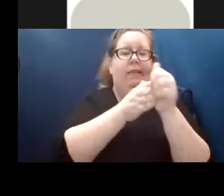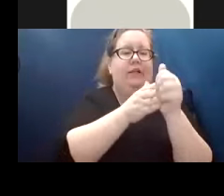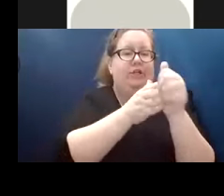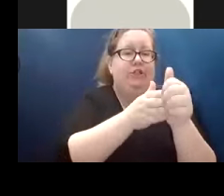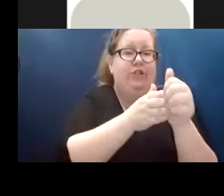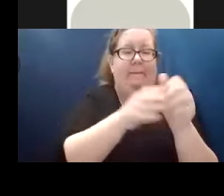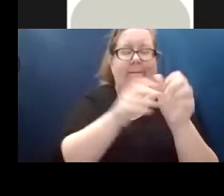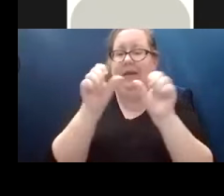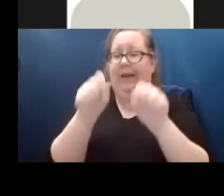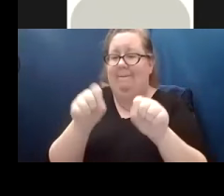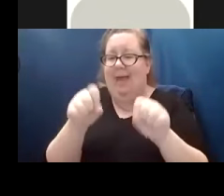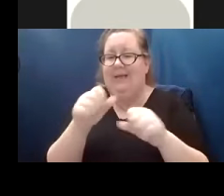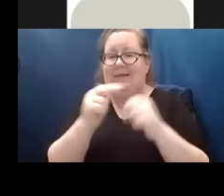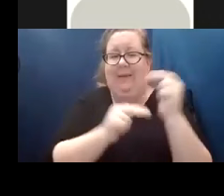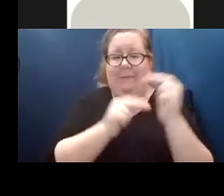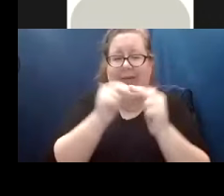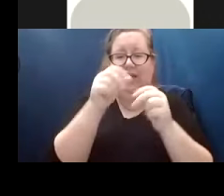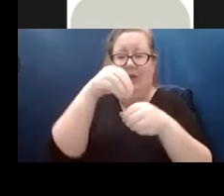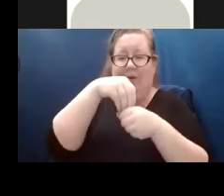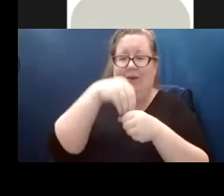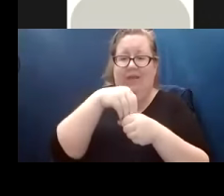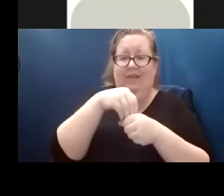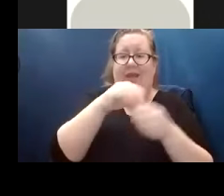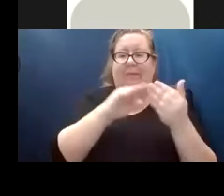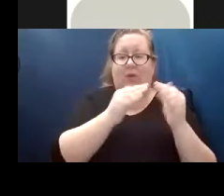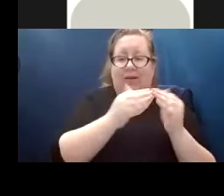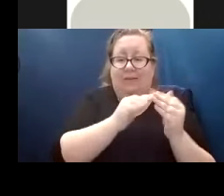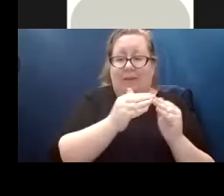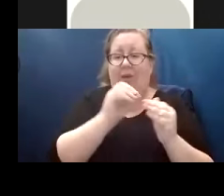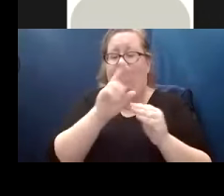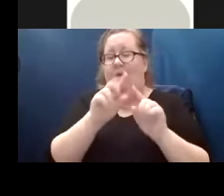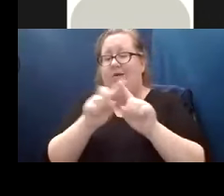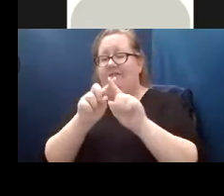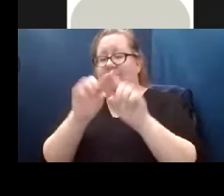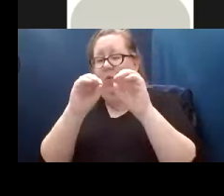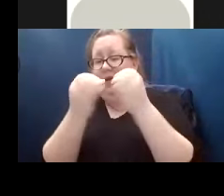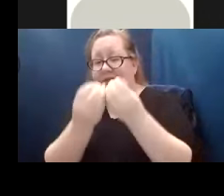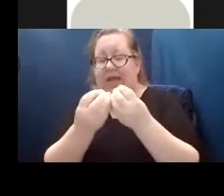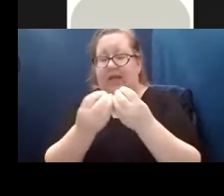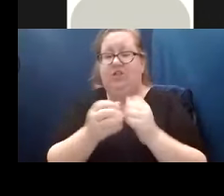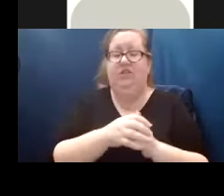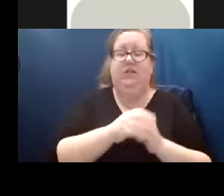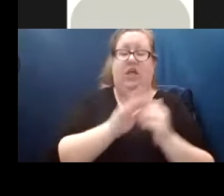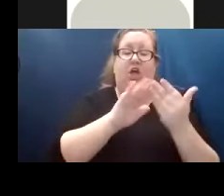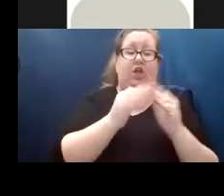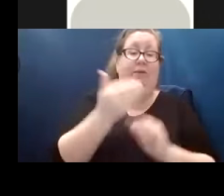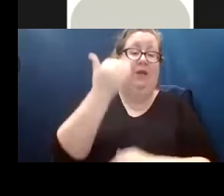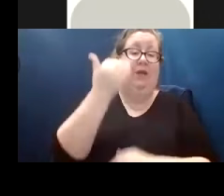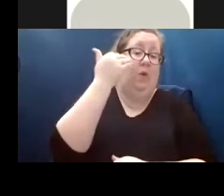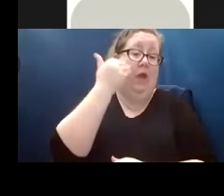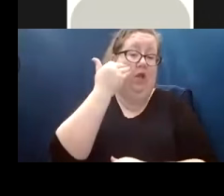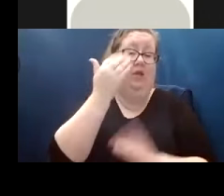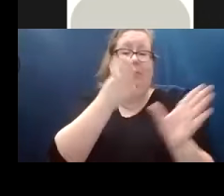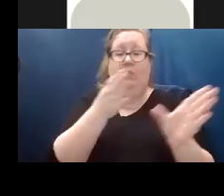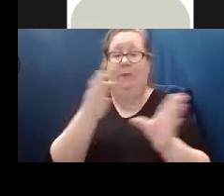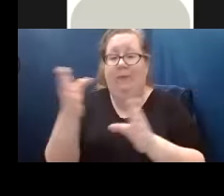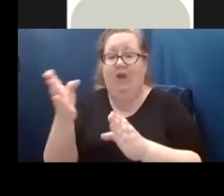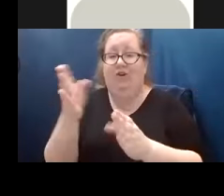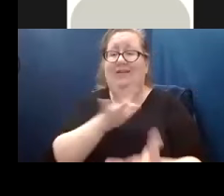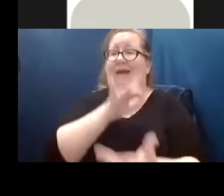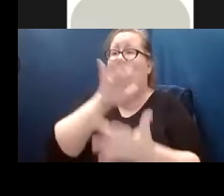capacity building within municipalities or different organizations, community awareness and preparedness, outreach to